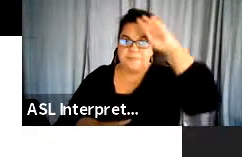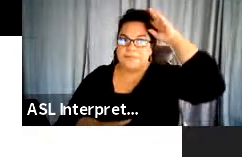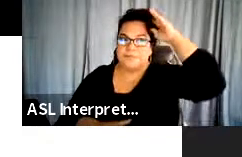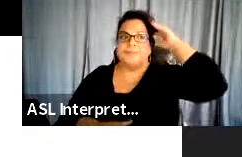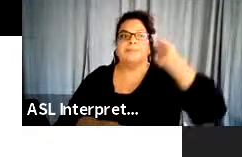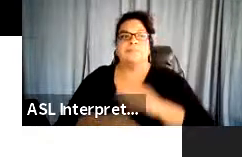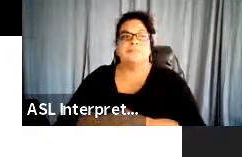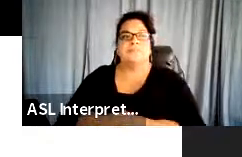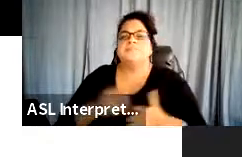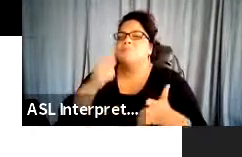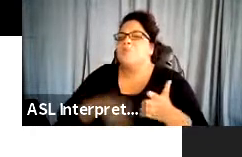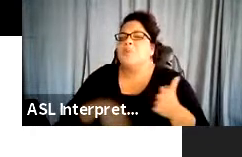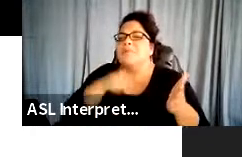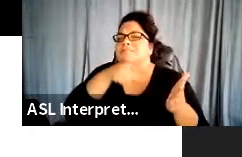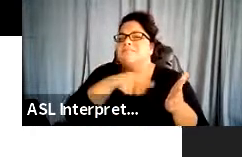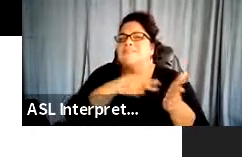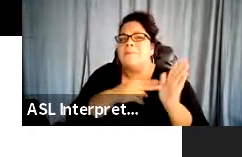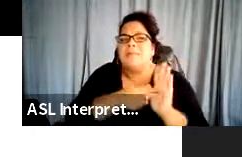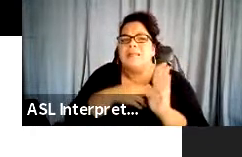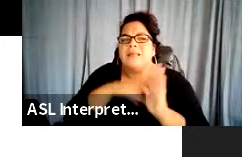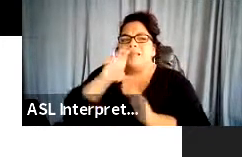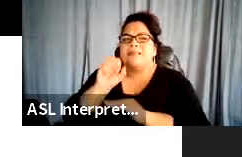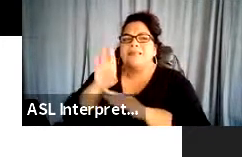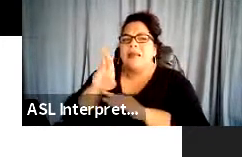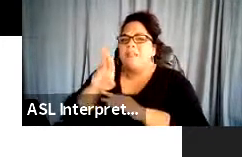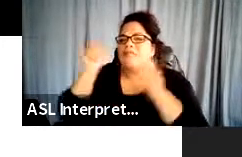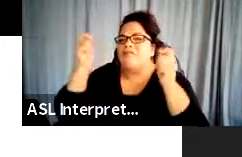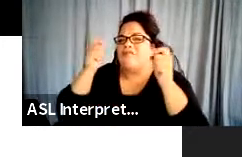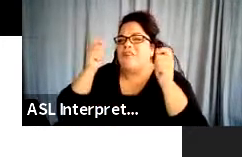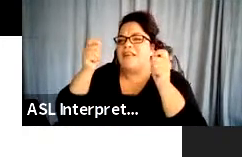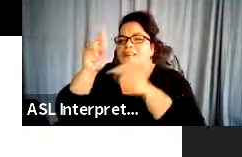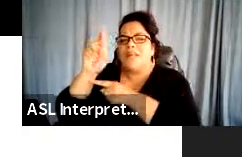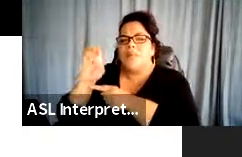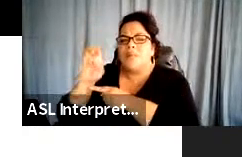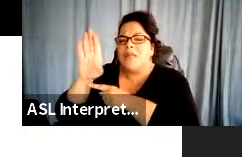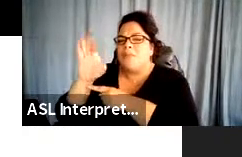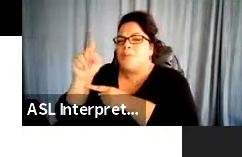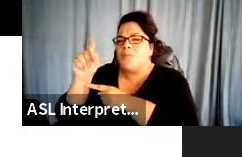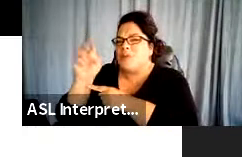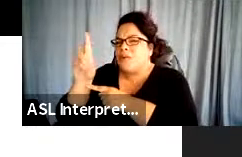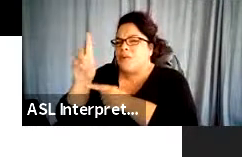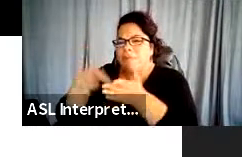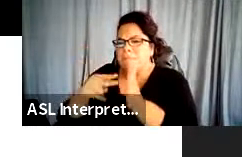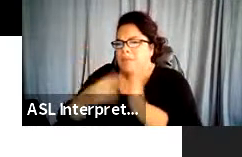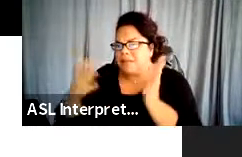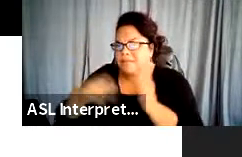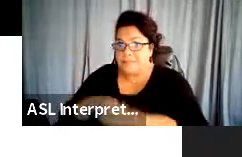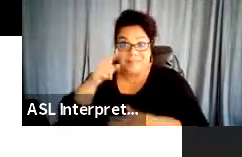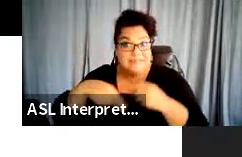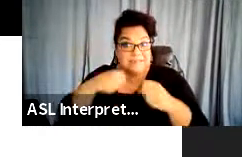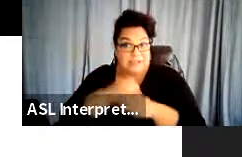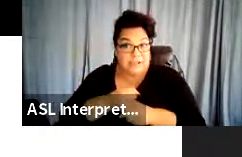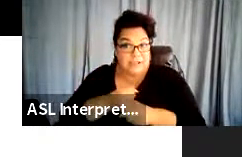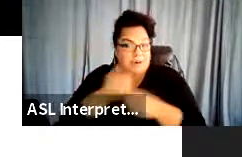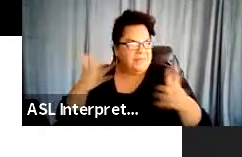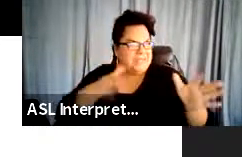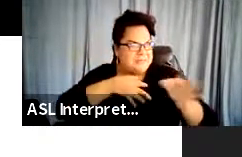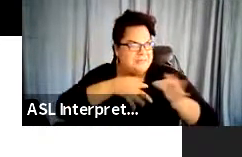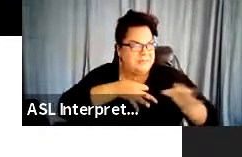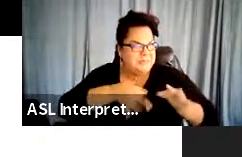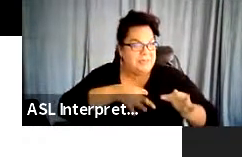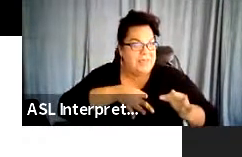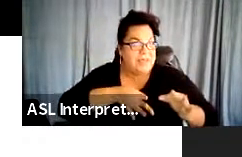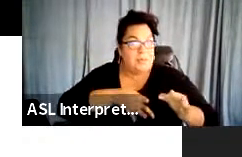So what is Cyberfest rebooted? Well, this year, as I explained, we're going from August